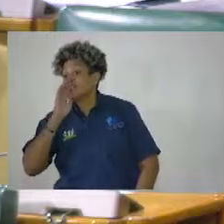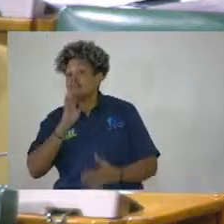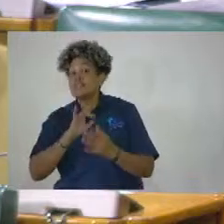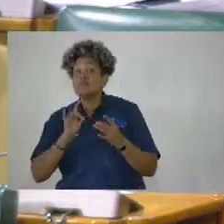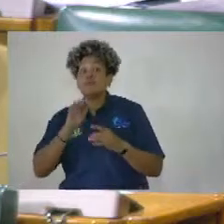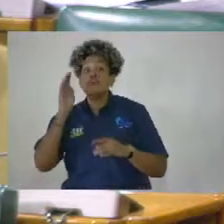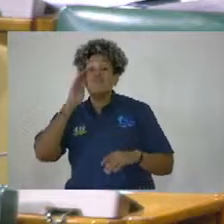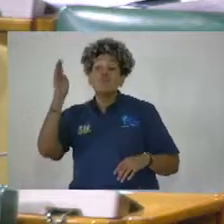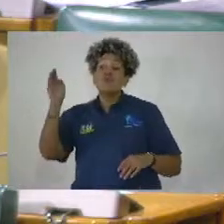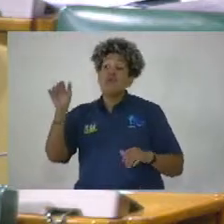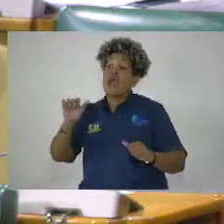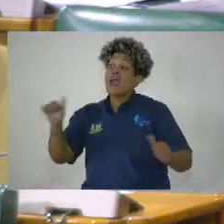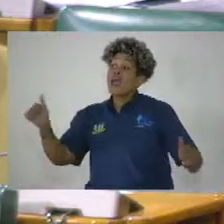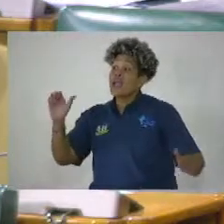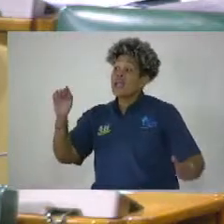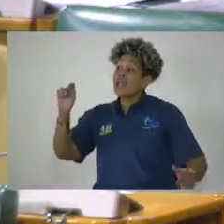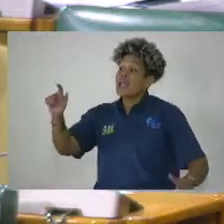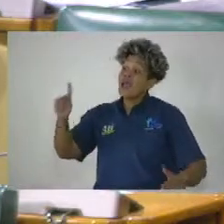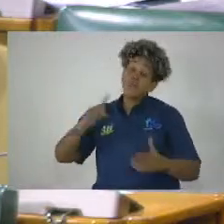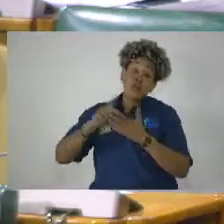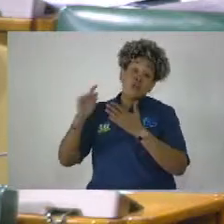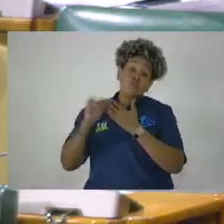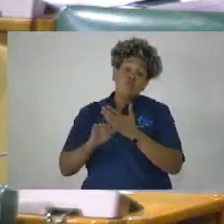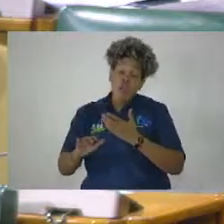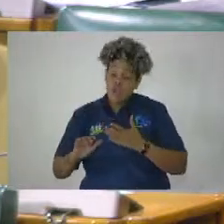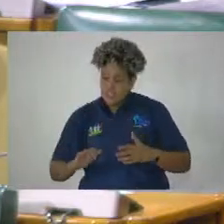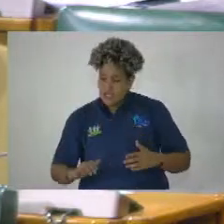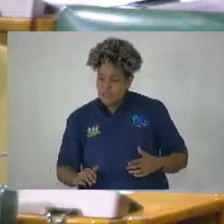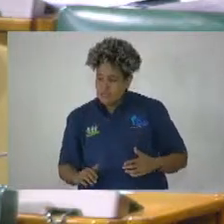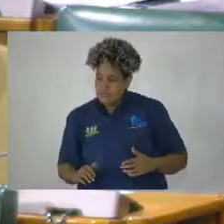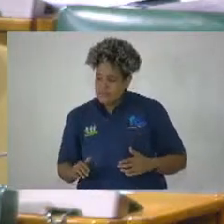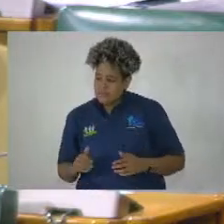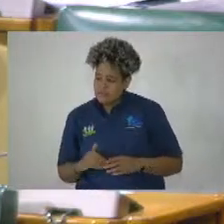say any capital project